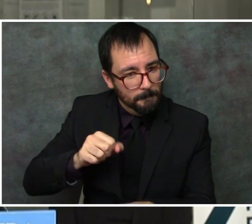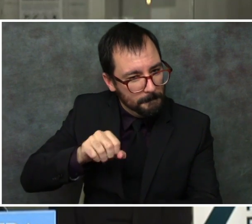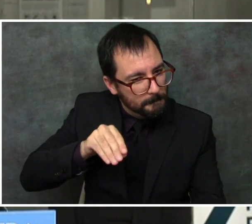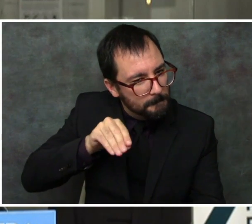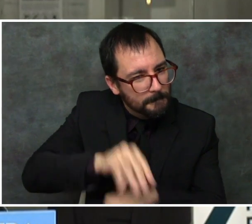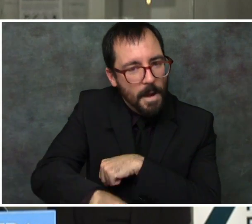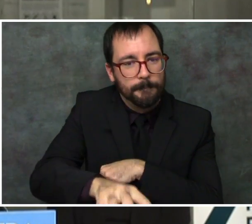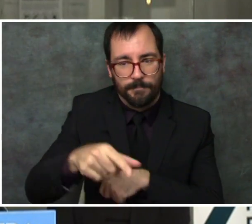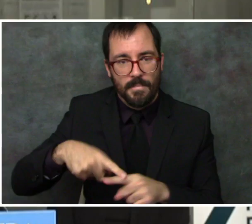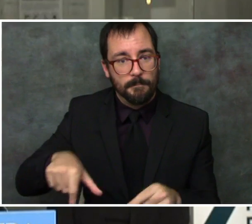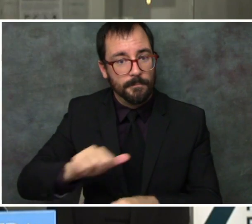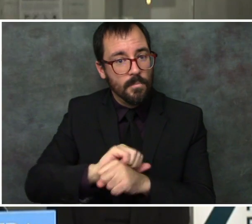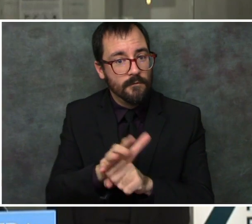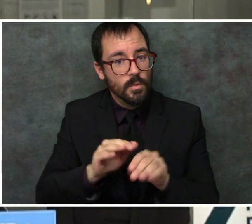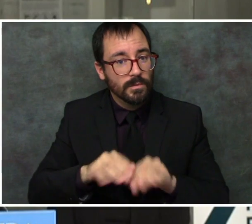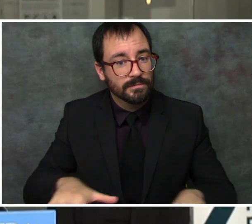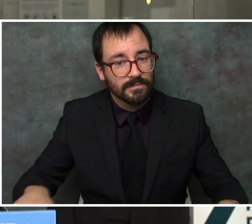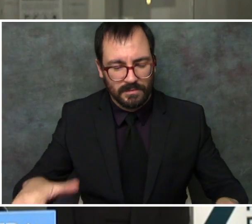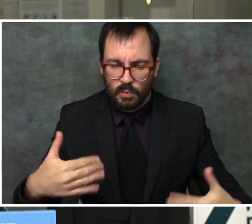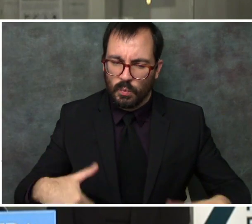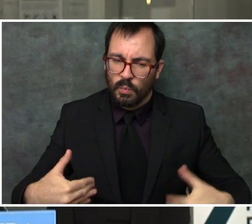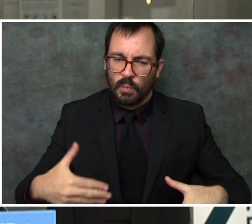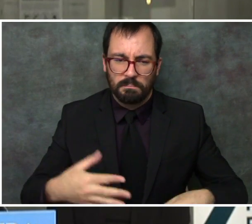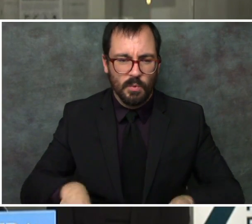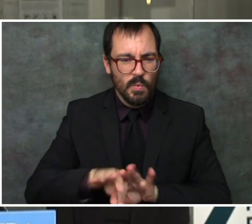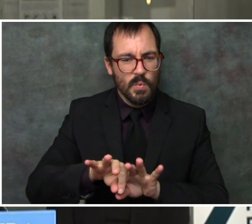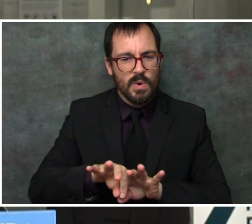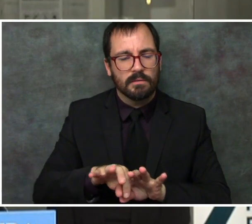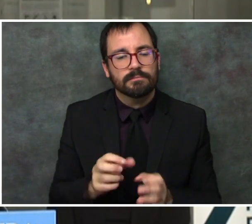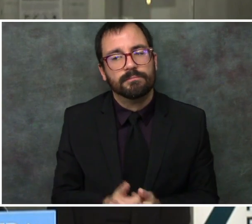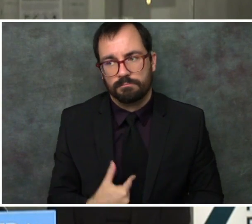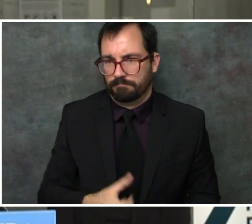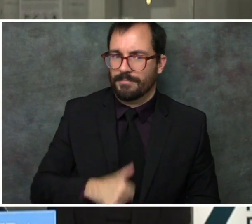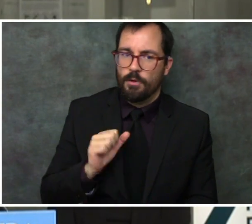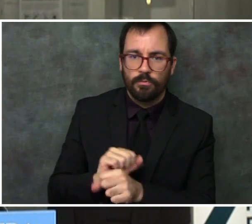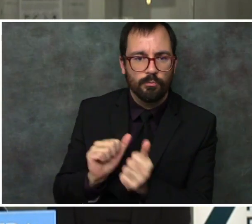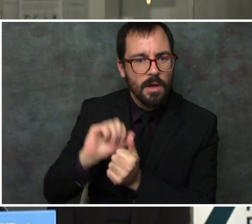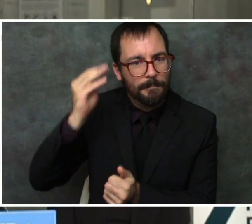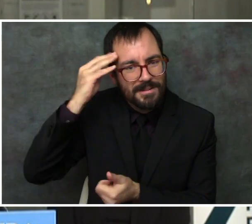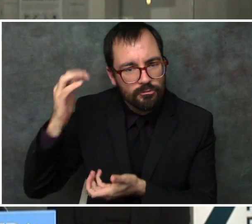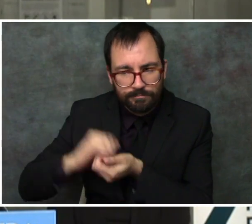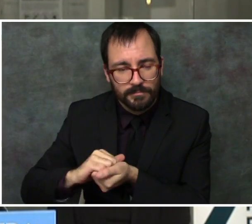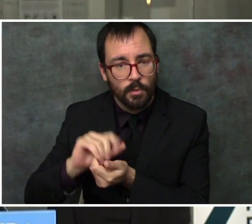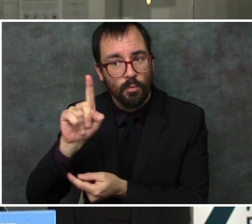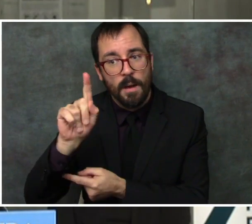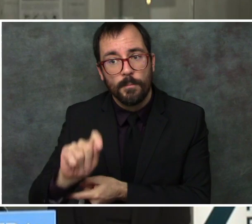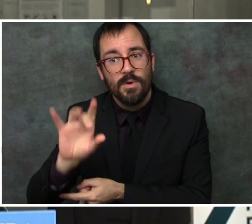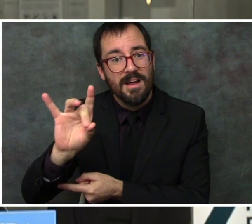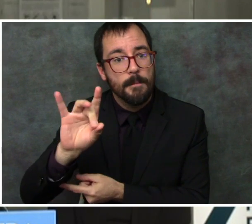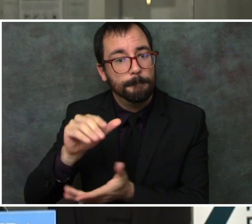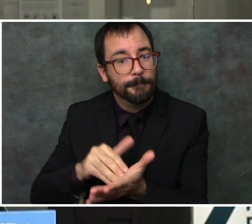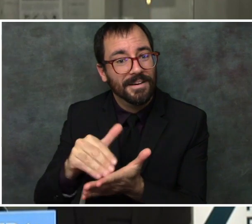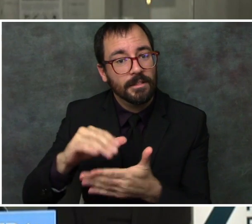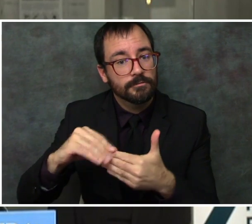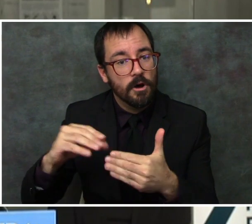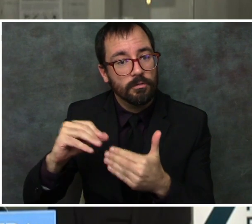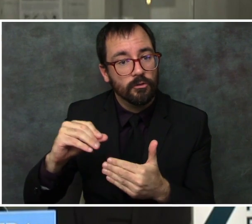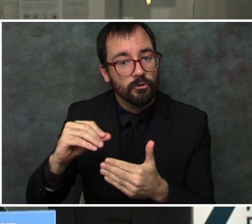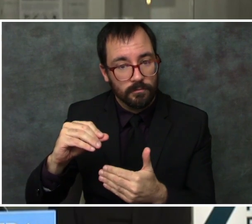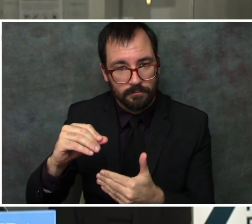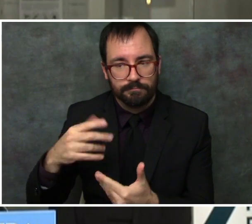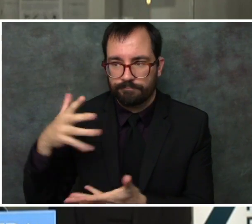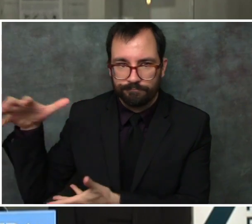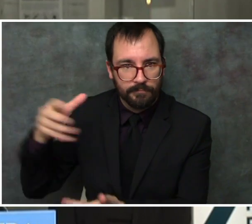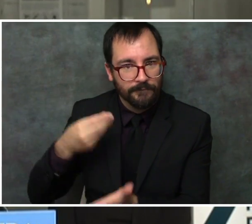to secure $1.8 million in funding to support these students in their schools and to create new